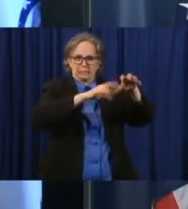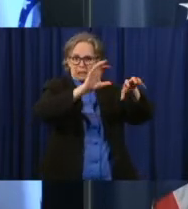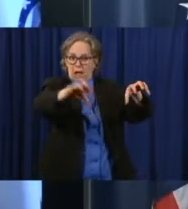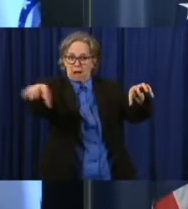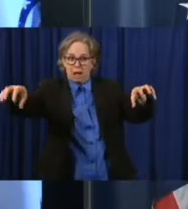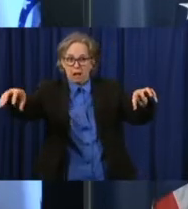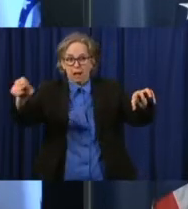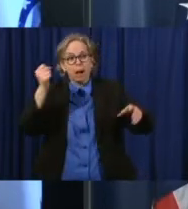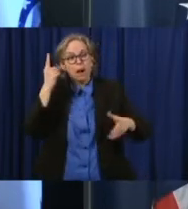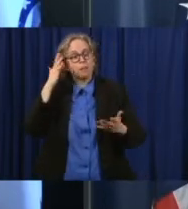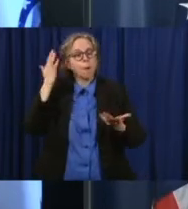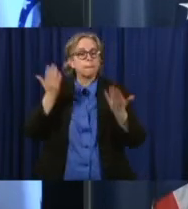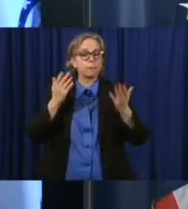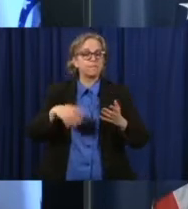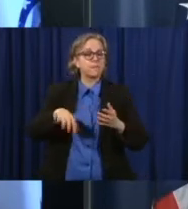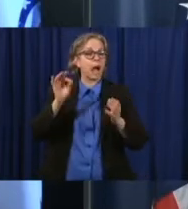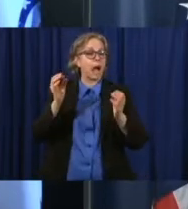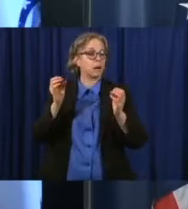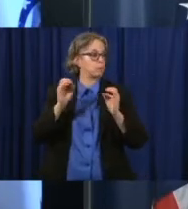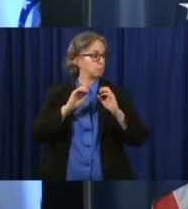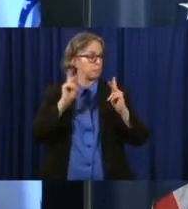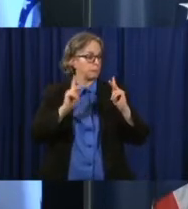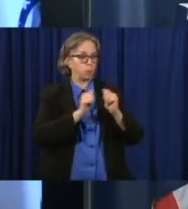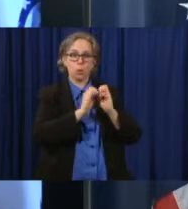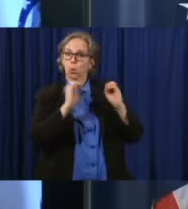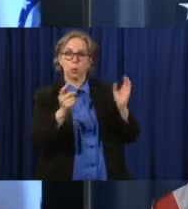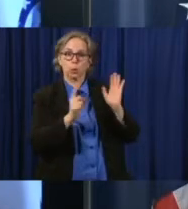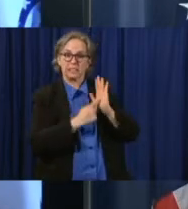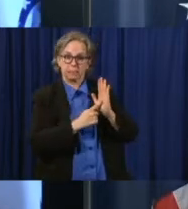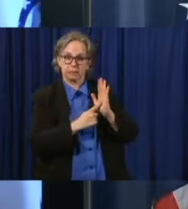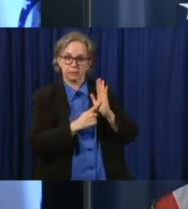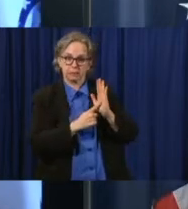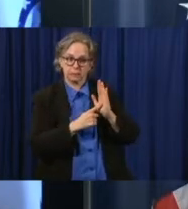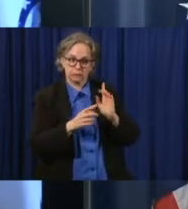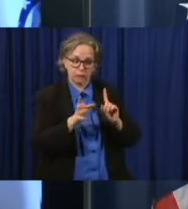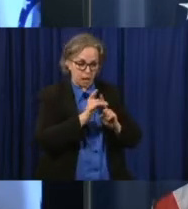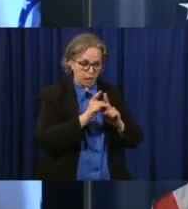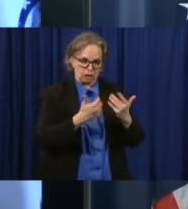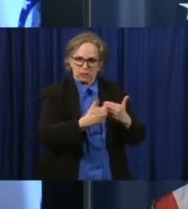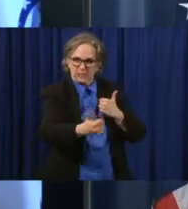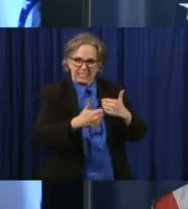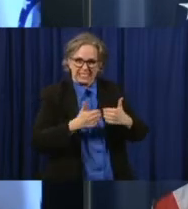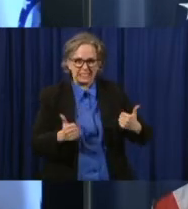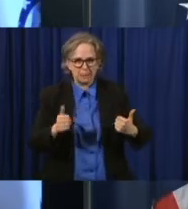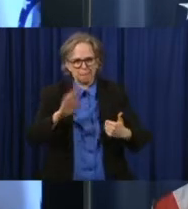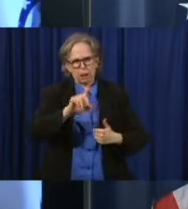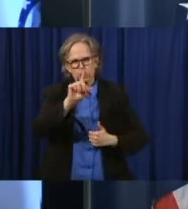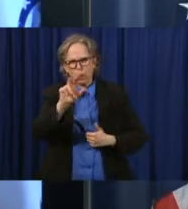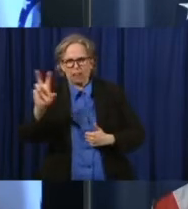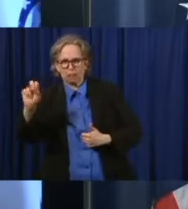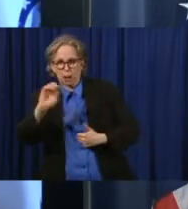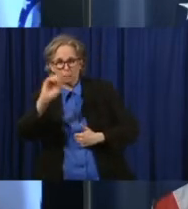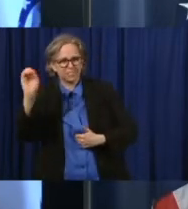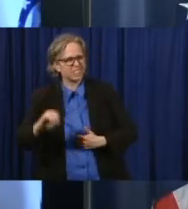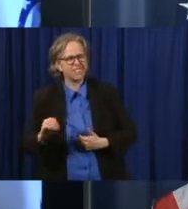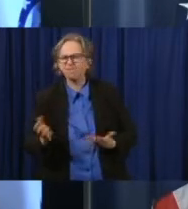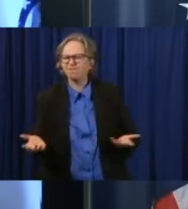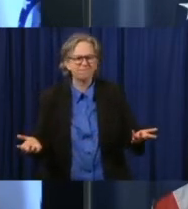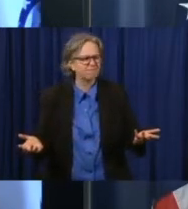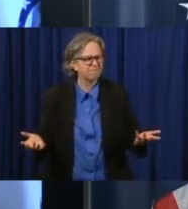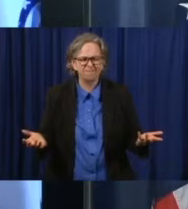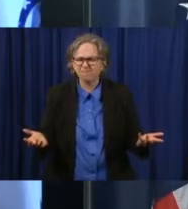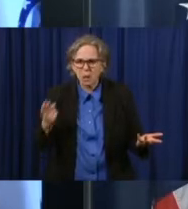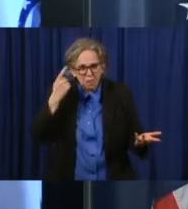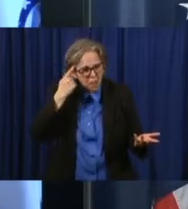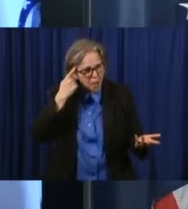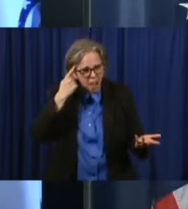move elsewhere and sort of quarantine off so that everyone else could be safe. But we found that testing is really just a point